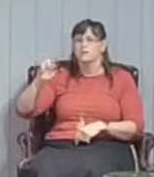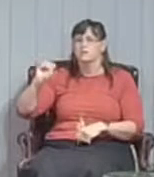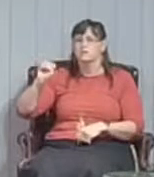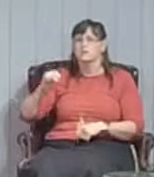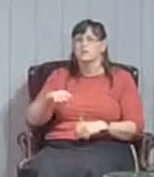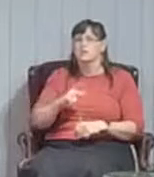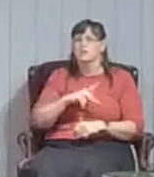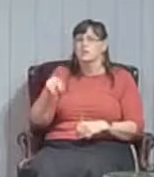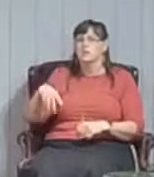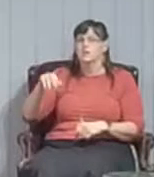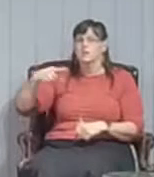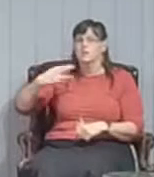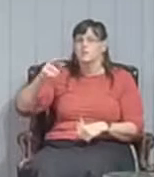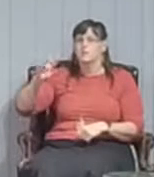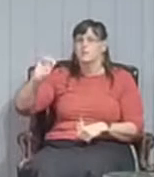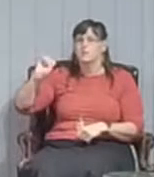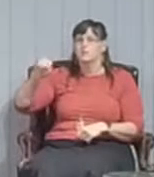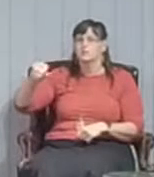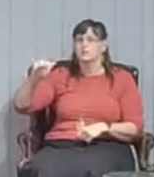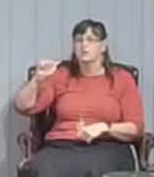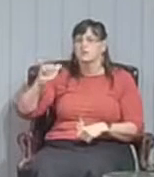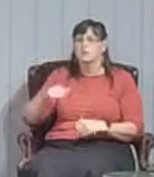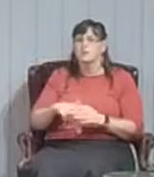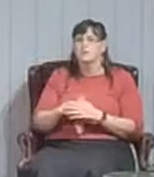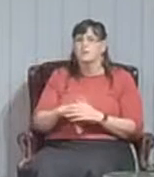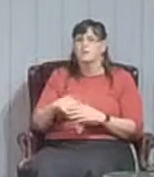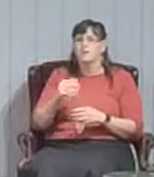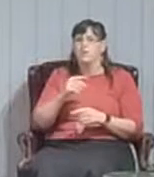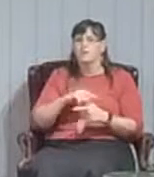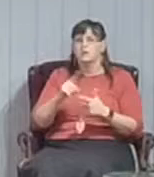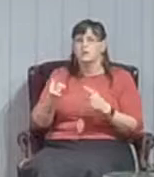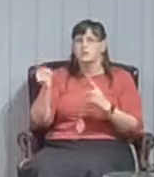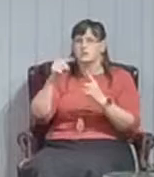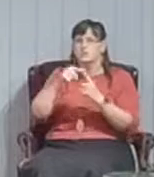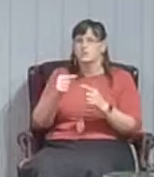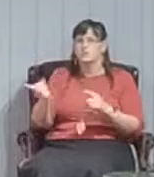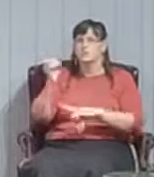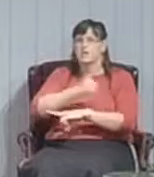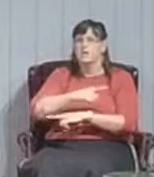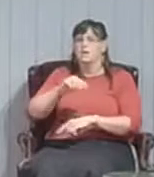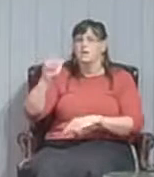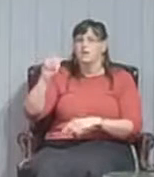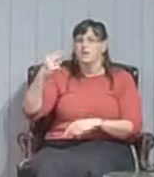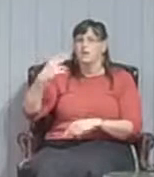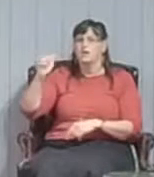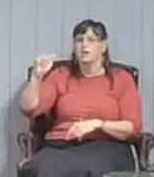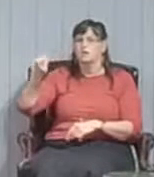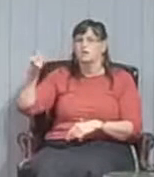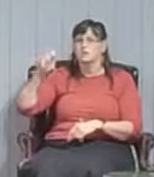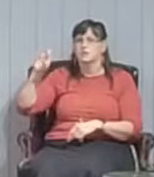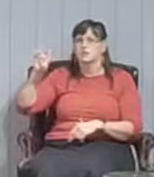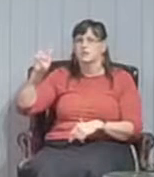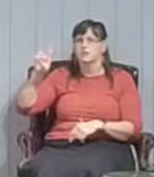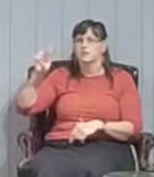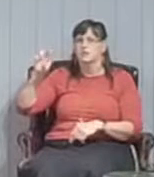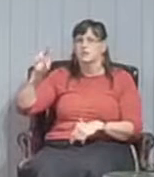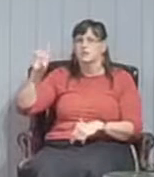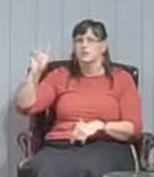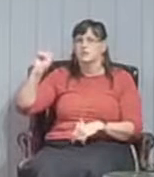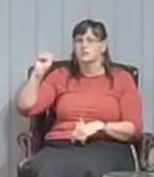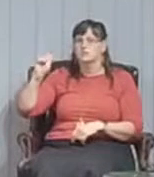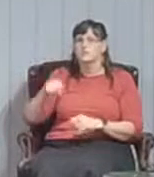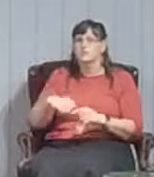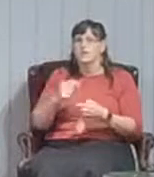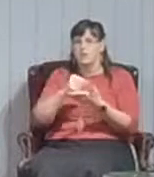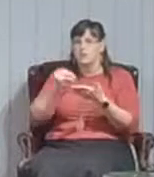king of Persia. And in the reign of Ahasuerus, in the beginning of his reign, wrote they unto him an accusation against the inhabitants